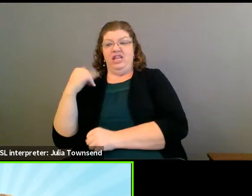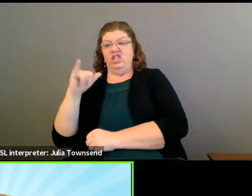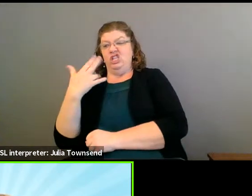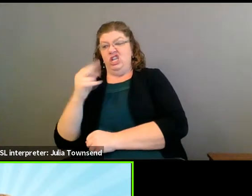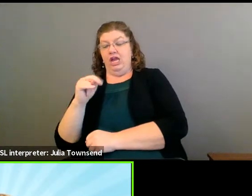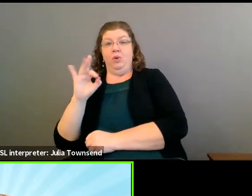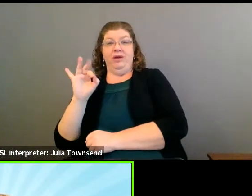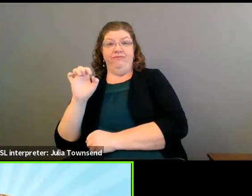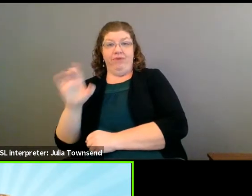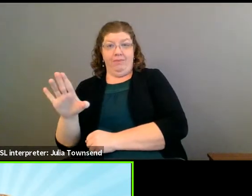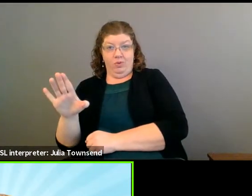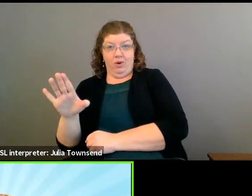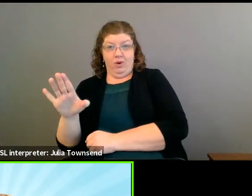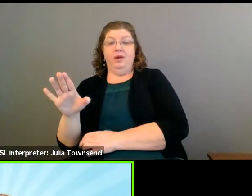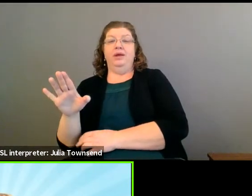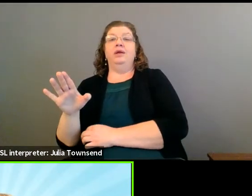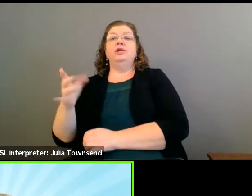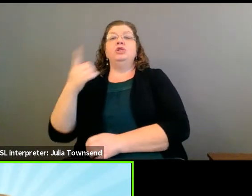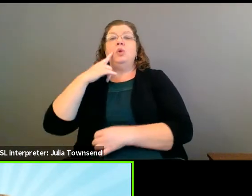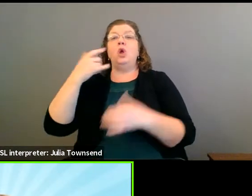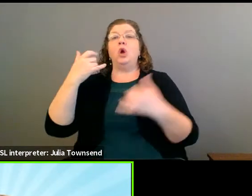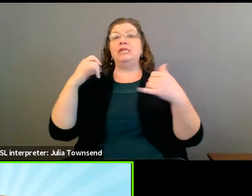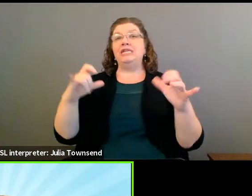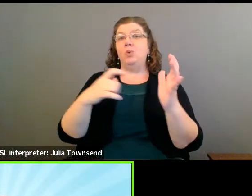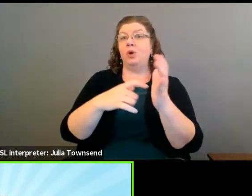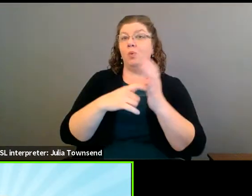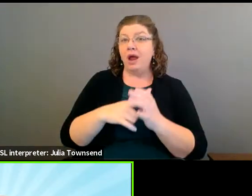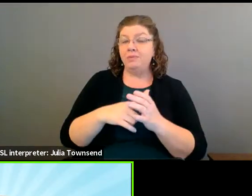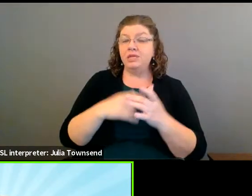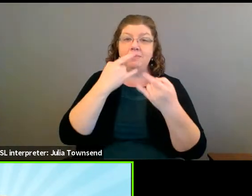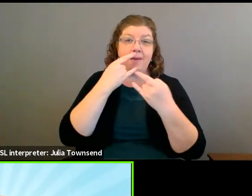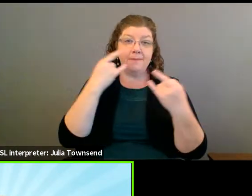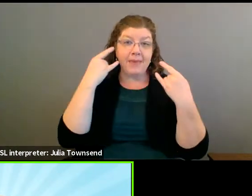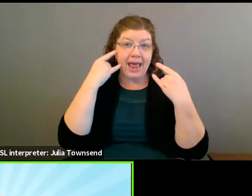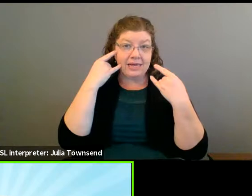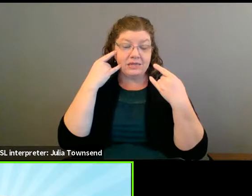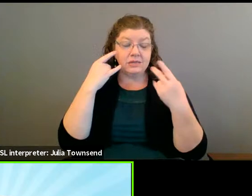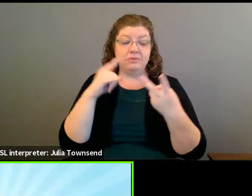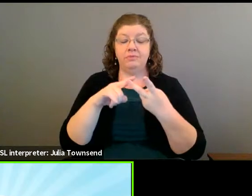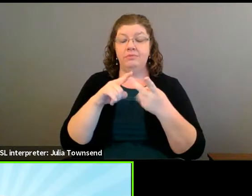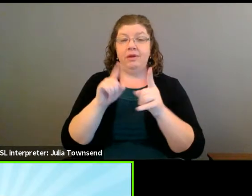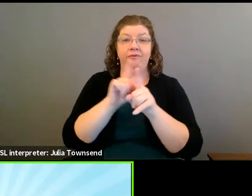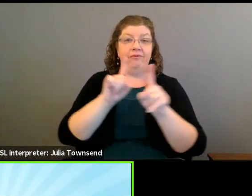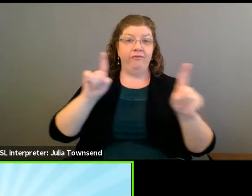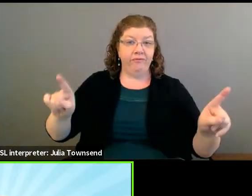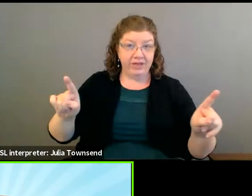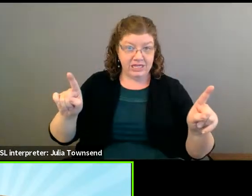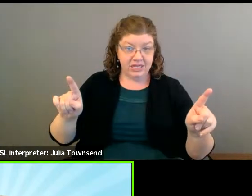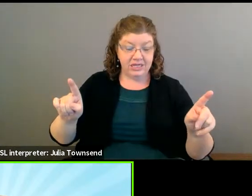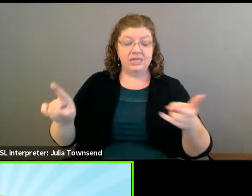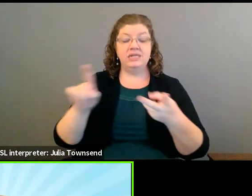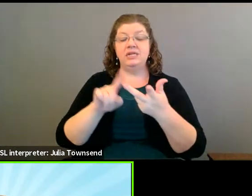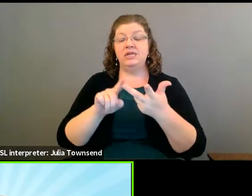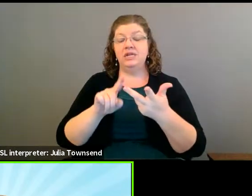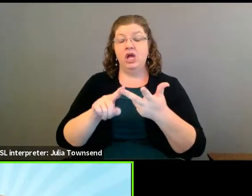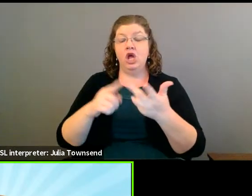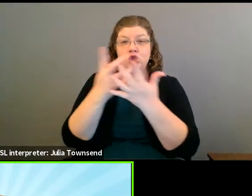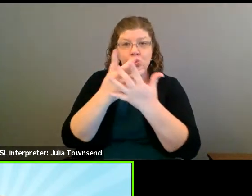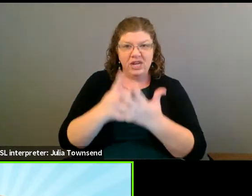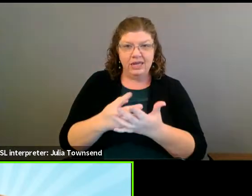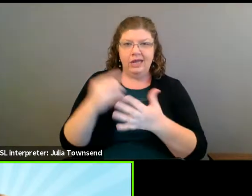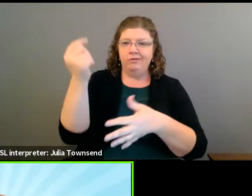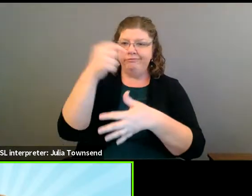February. So there are still requirements about wearing masks, about physical distance, about screening. All those